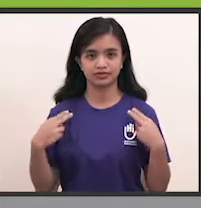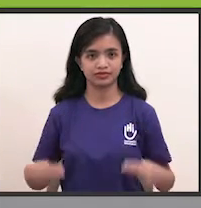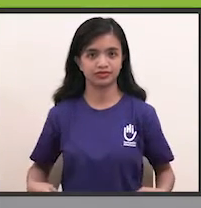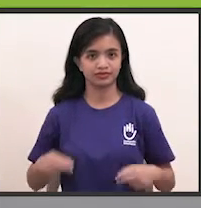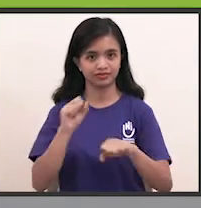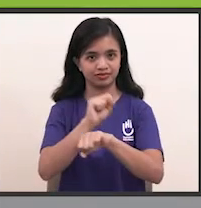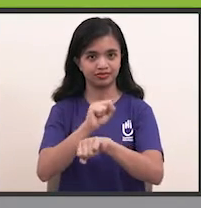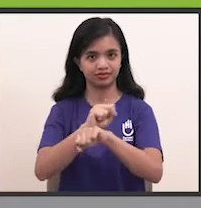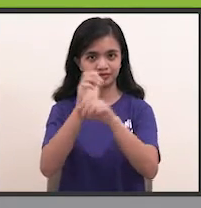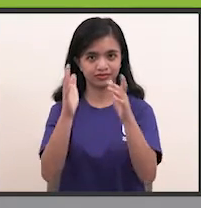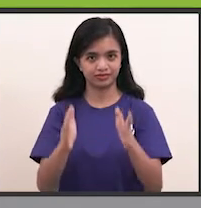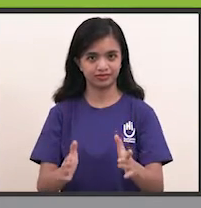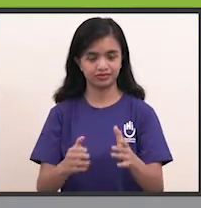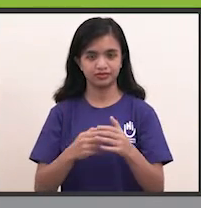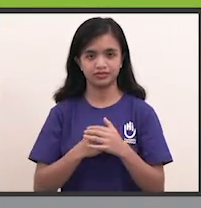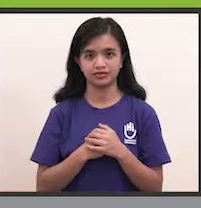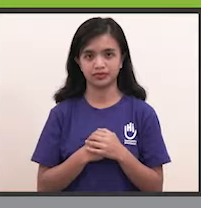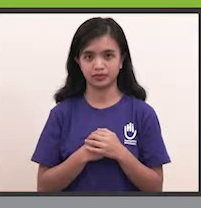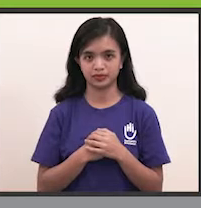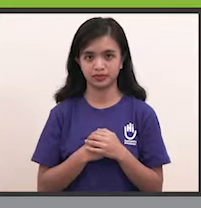health workers,